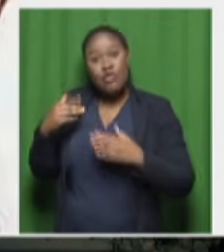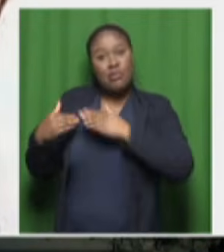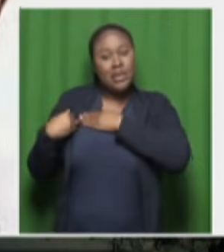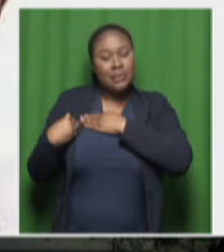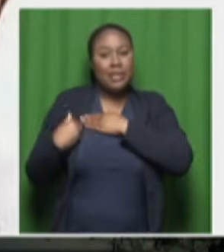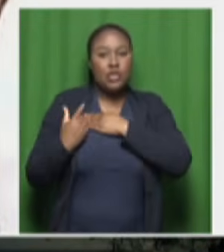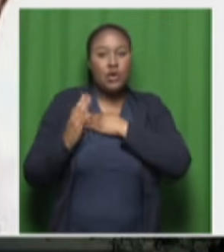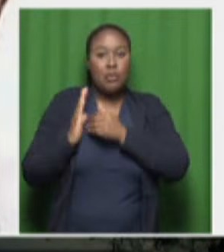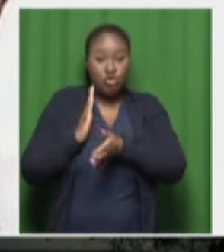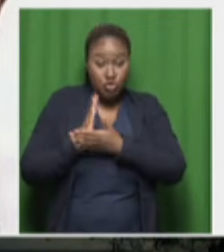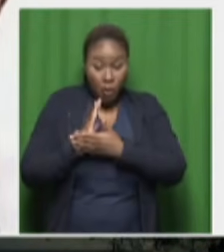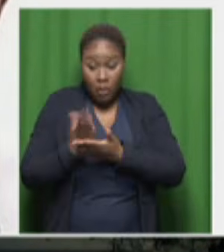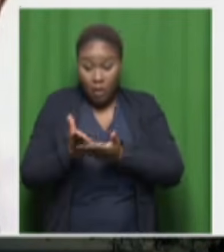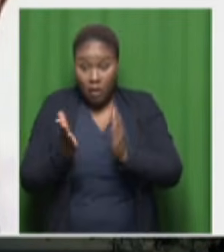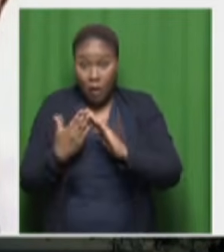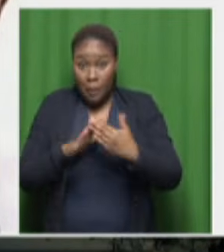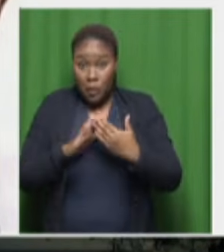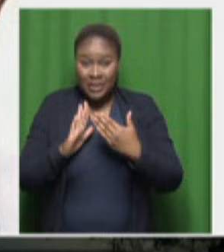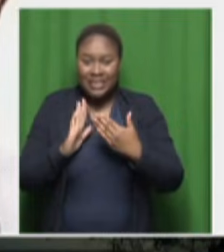safe?